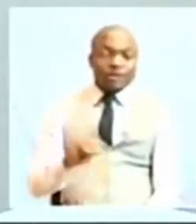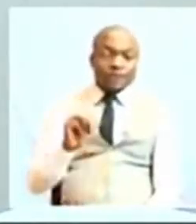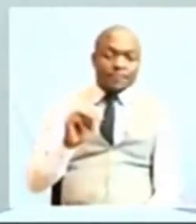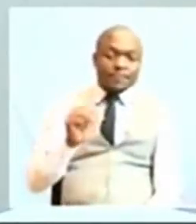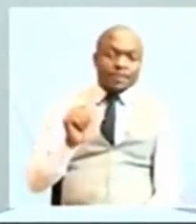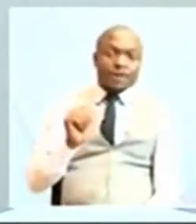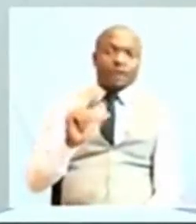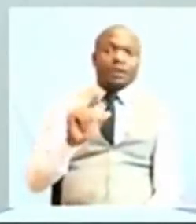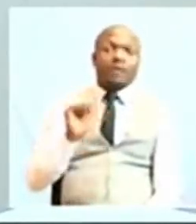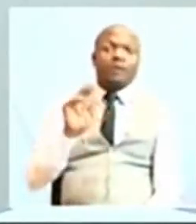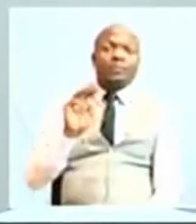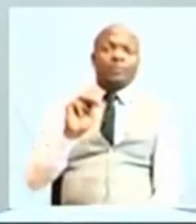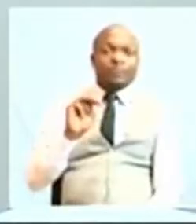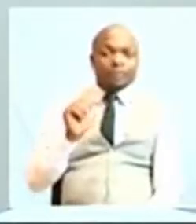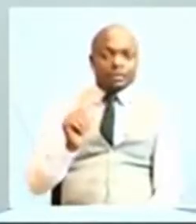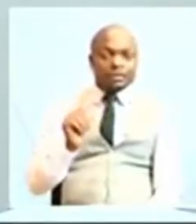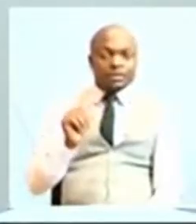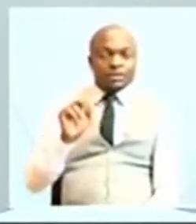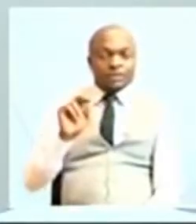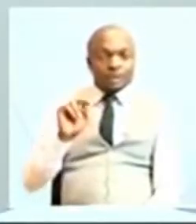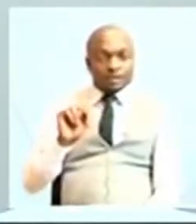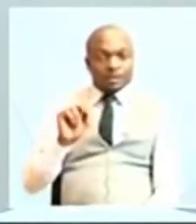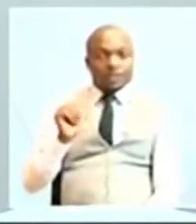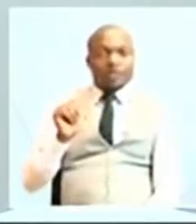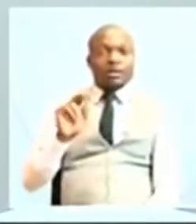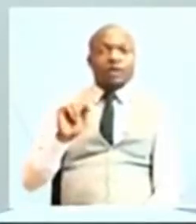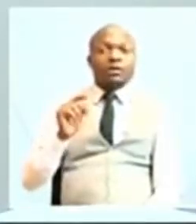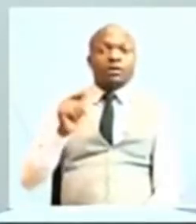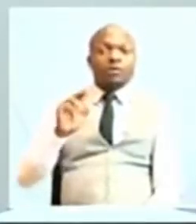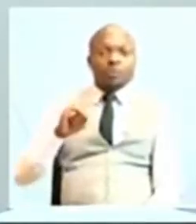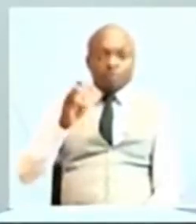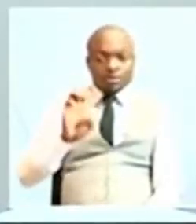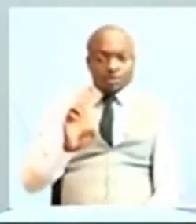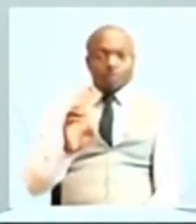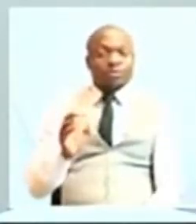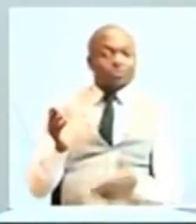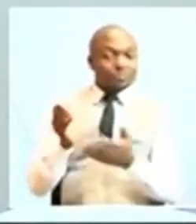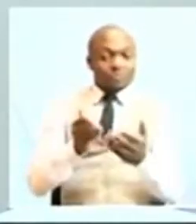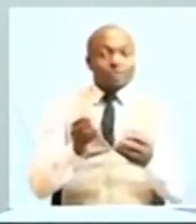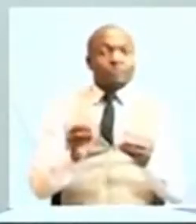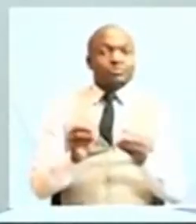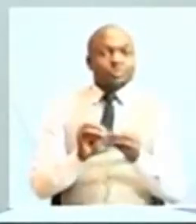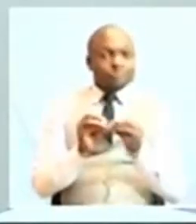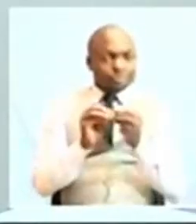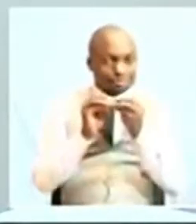Malima, and Nangombe. This brings the total